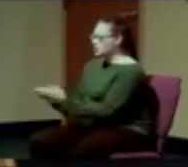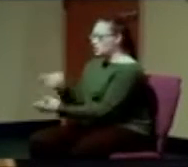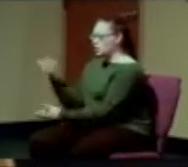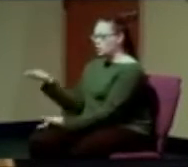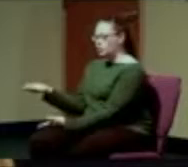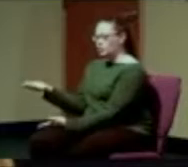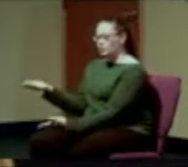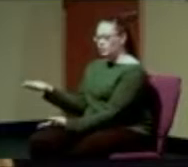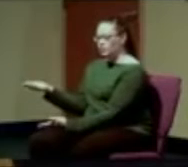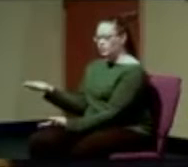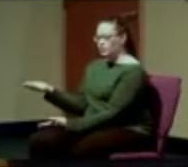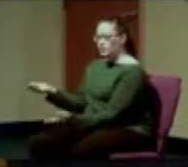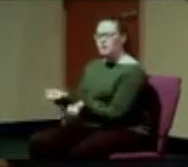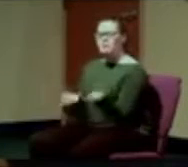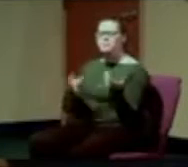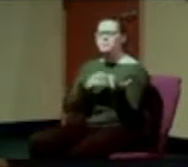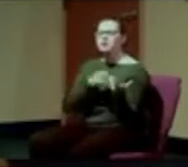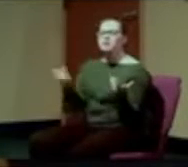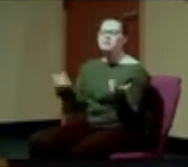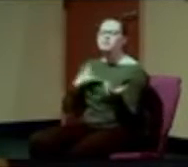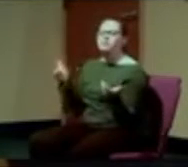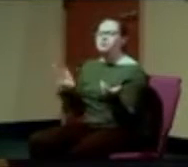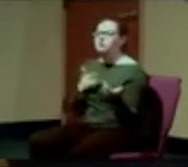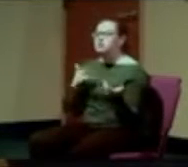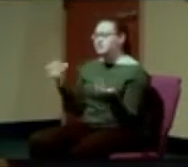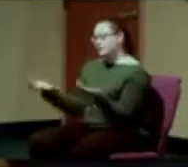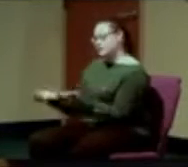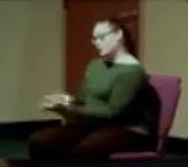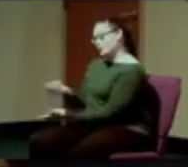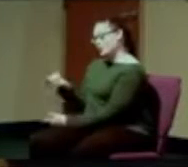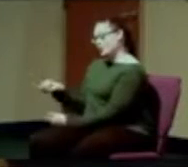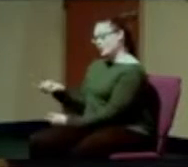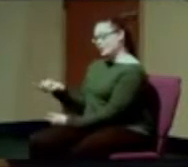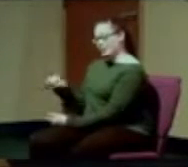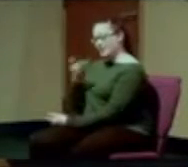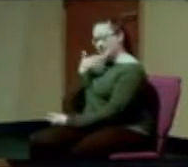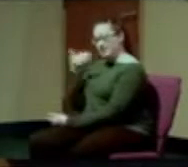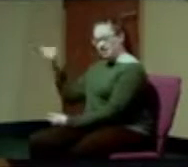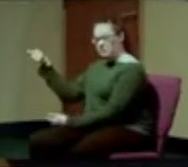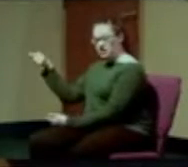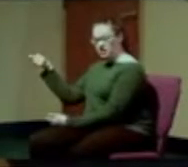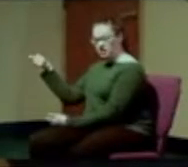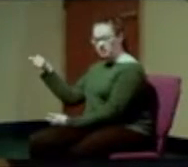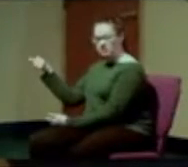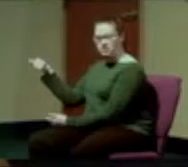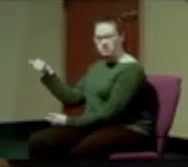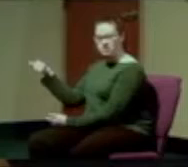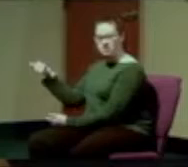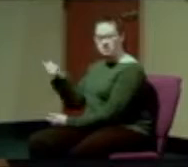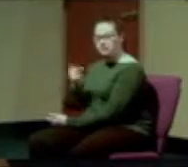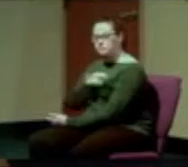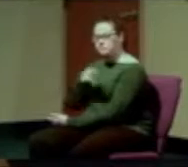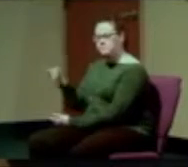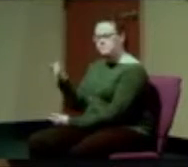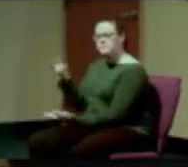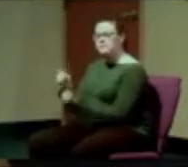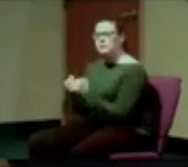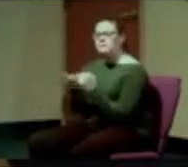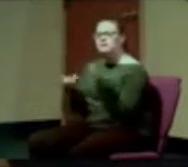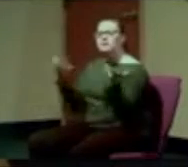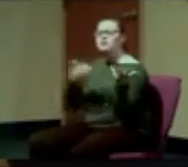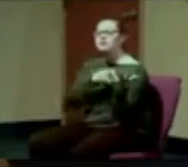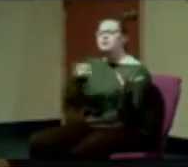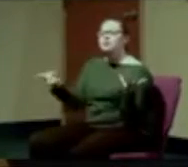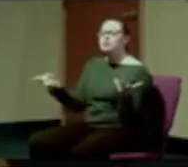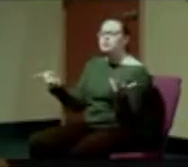you can just testify this morning? Sometimes the new is a lot better. How many of you, let me ask you a question. How